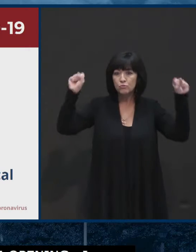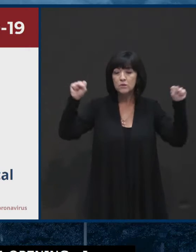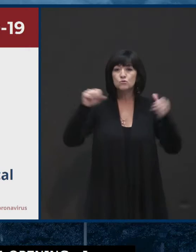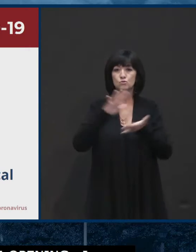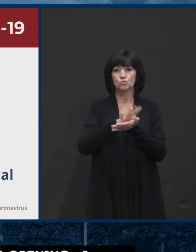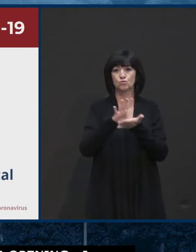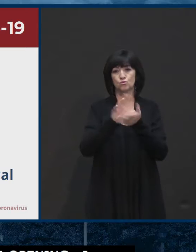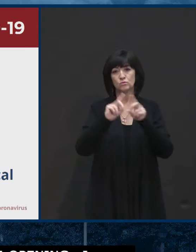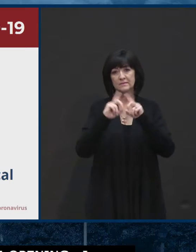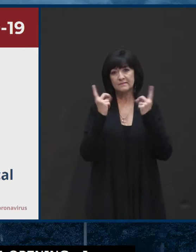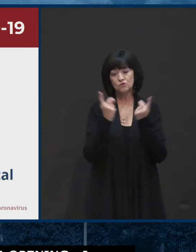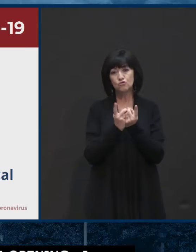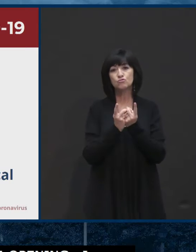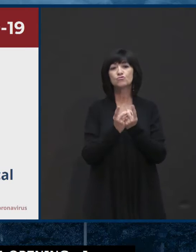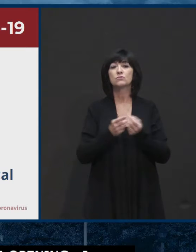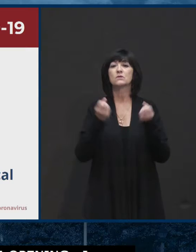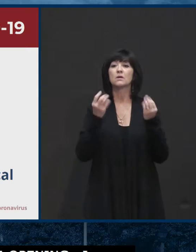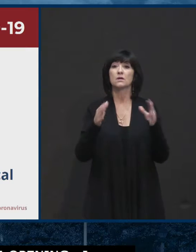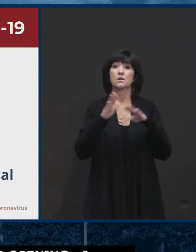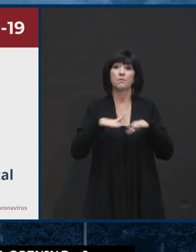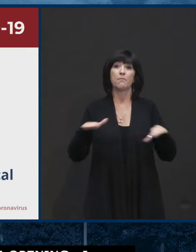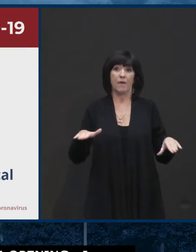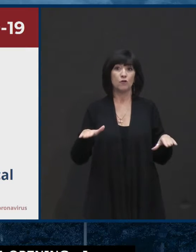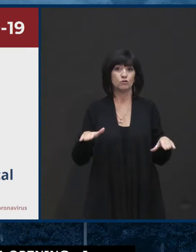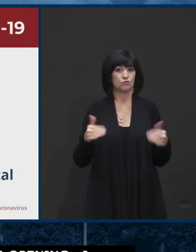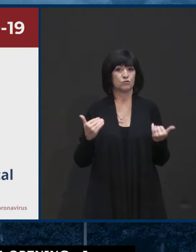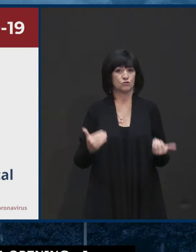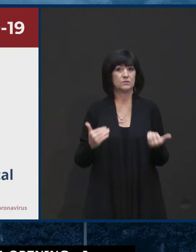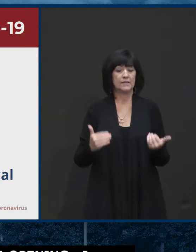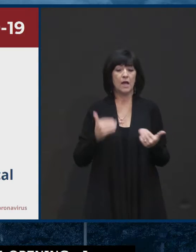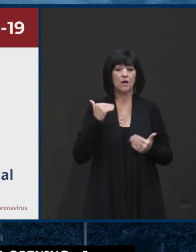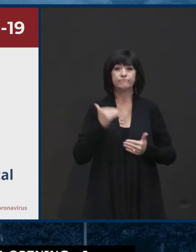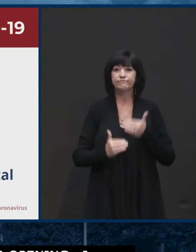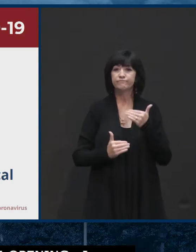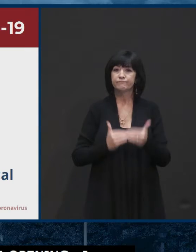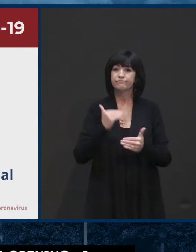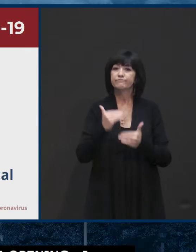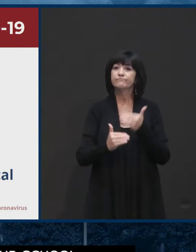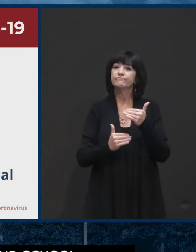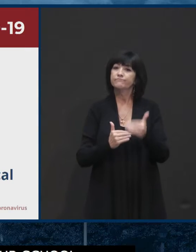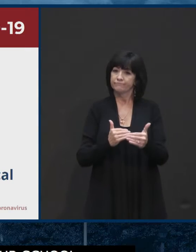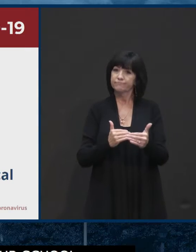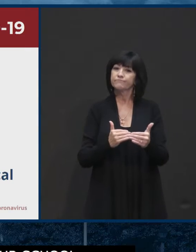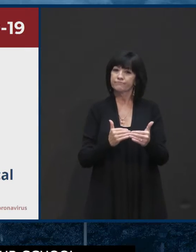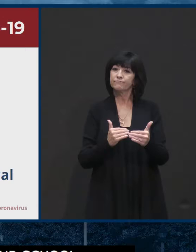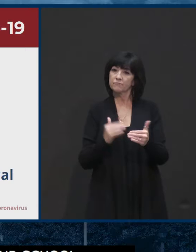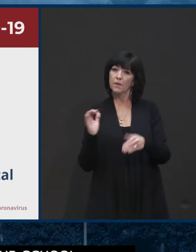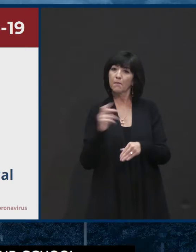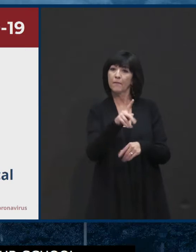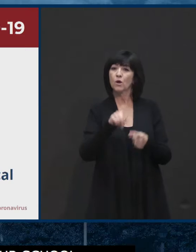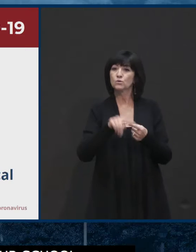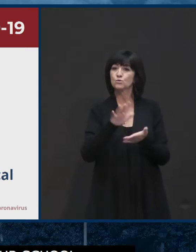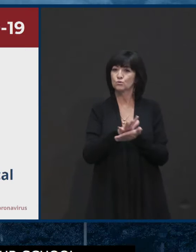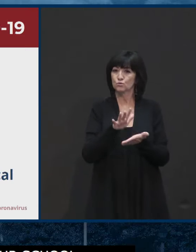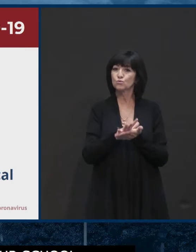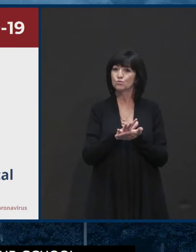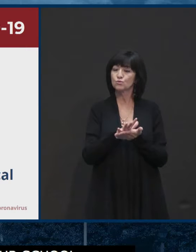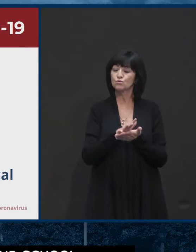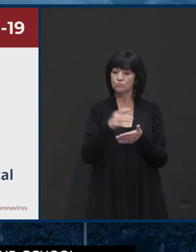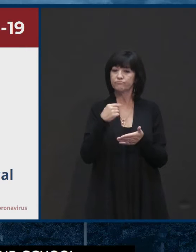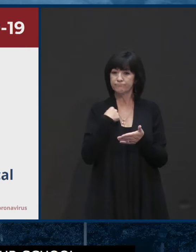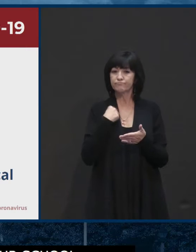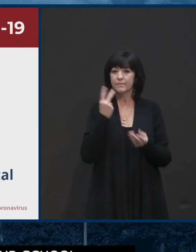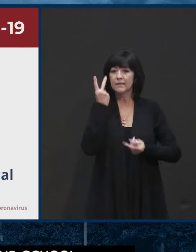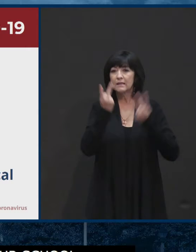getting children back in classrooms gradually. I was at Stubbs Preschool earlier this week and